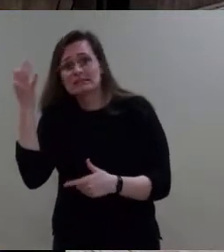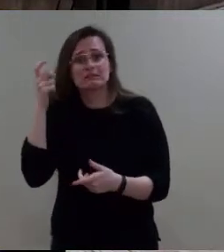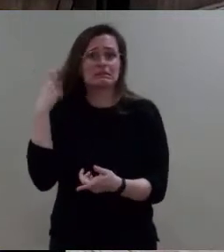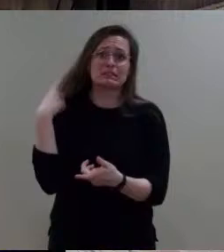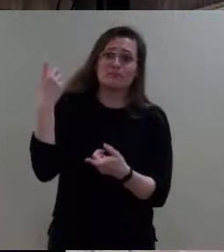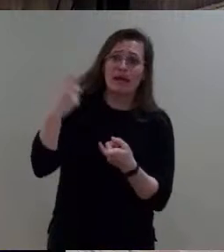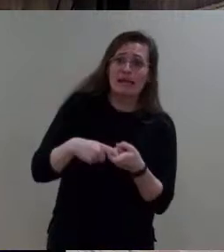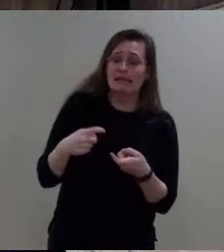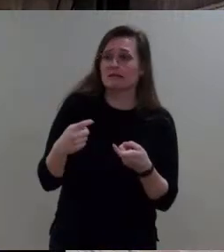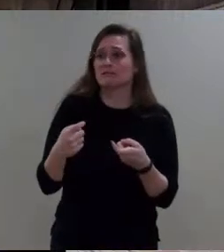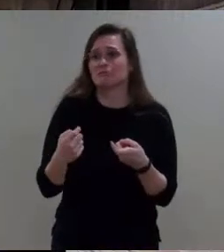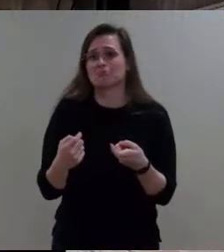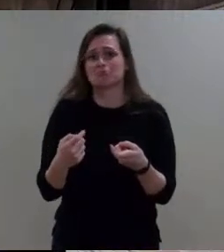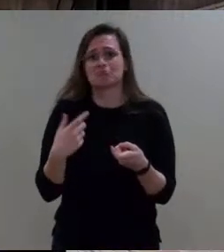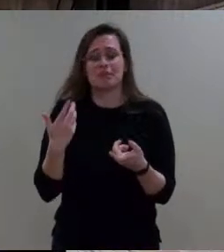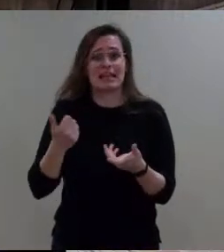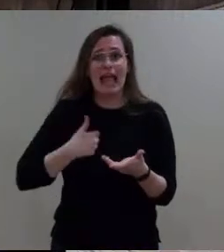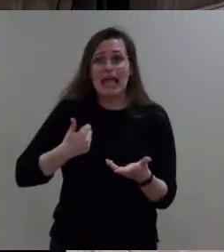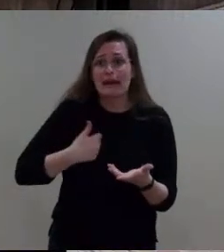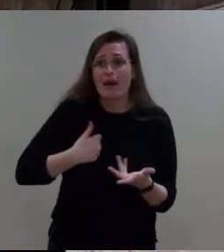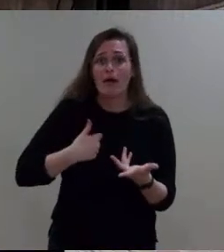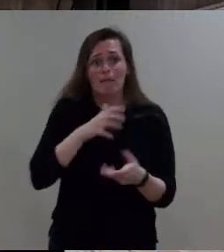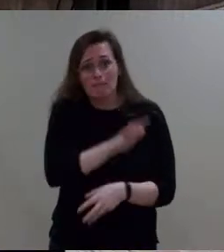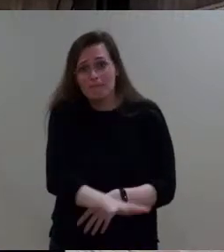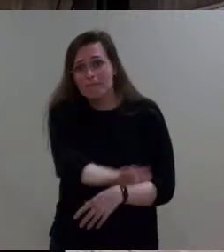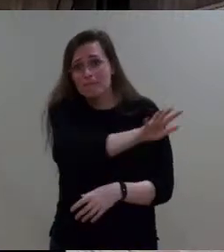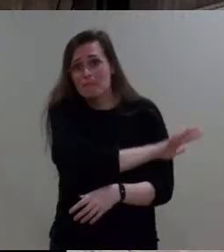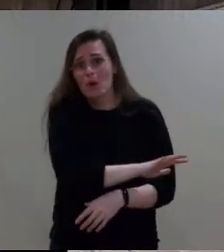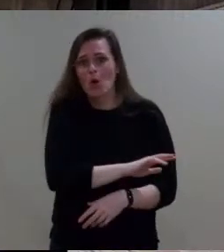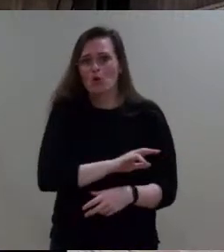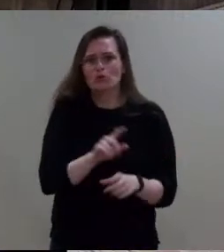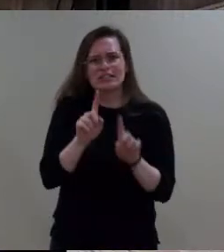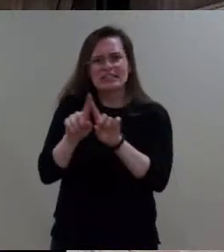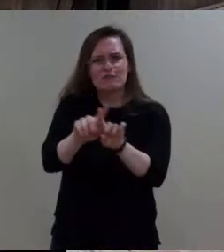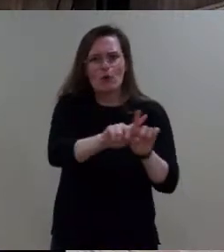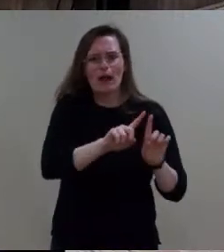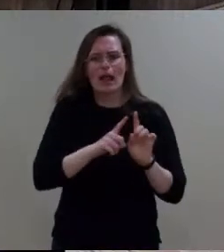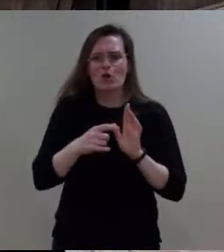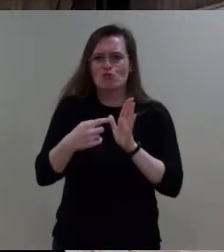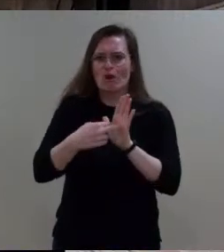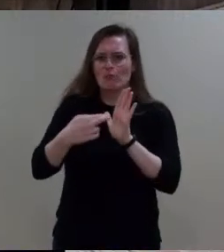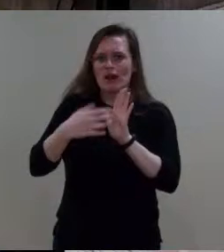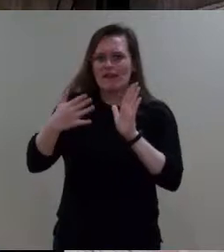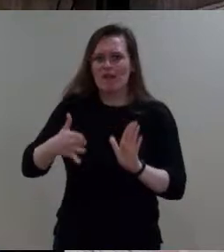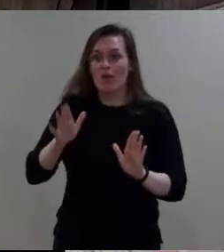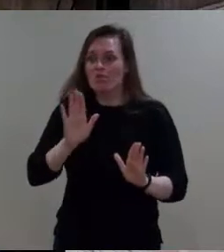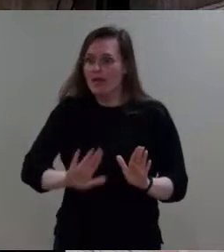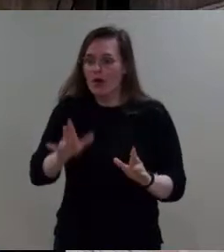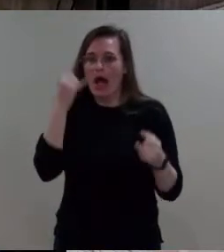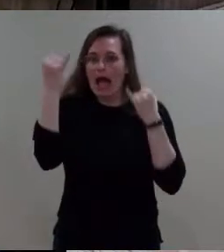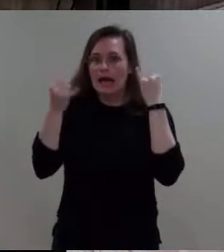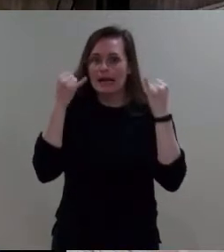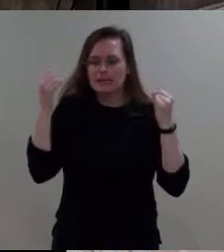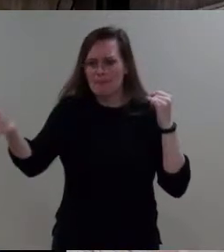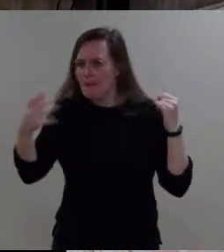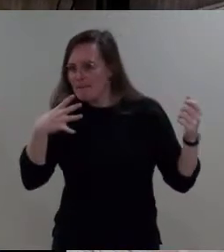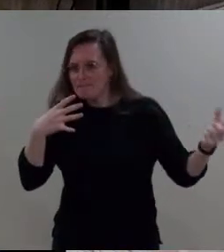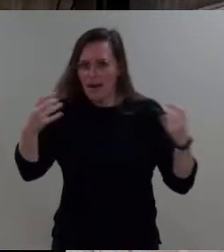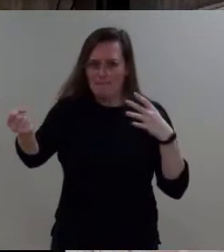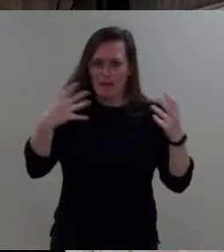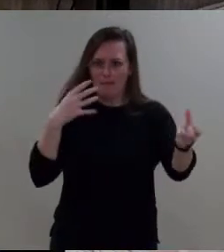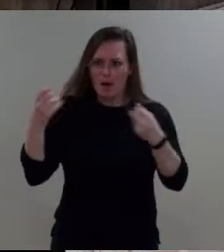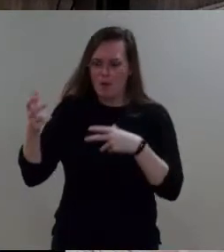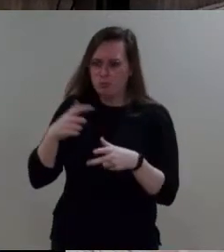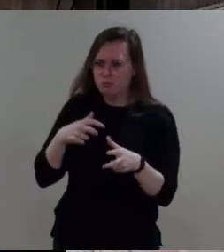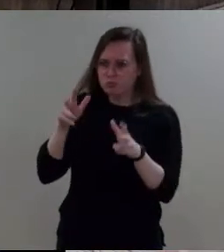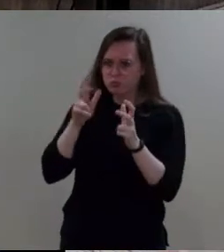and Canada, the rest of Canada who was there, of all the ideas. And now they were so excited